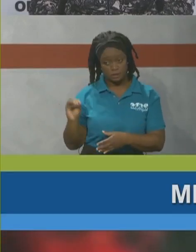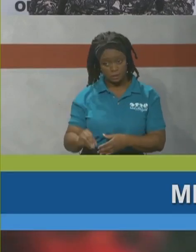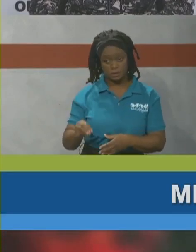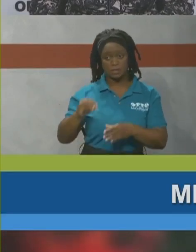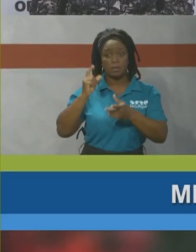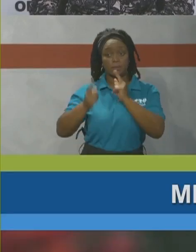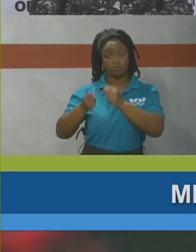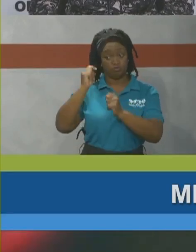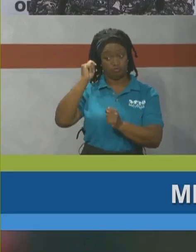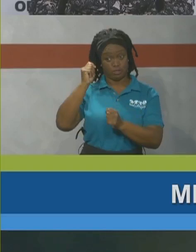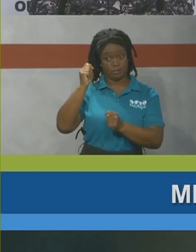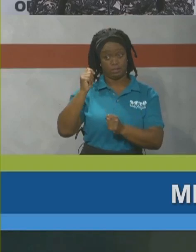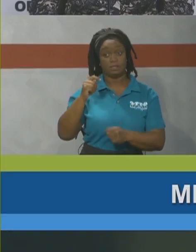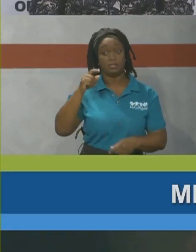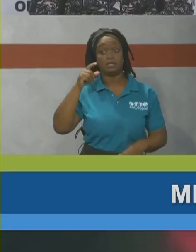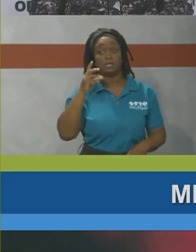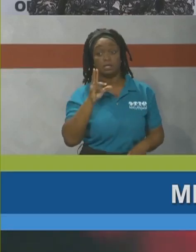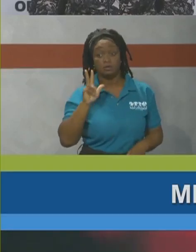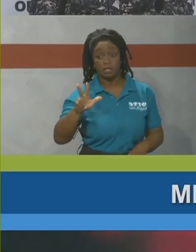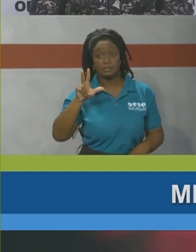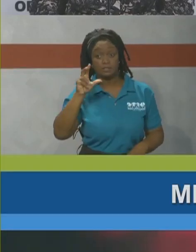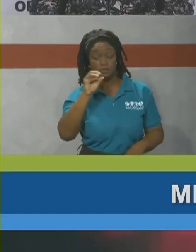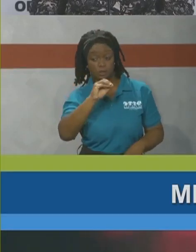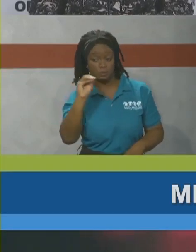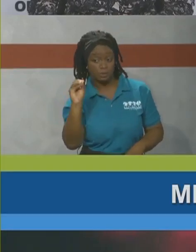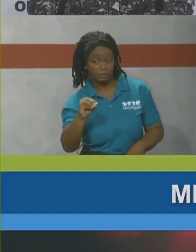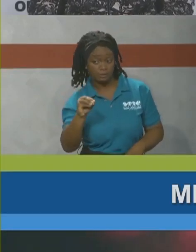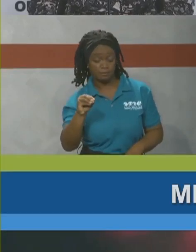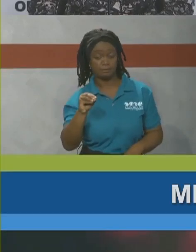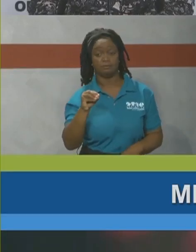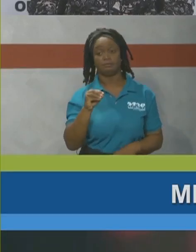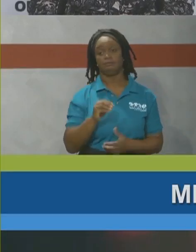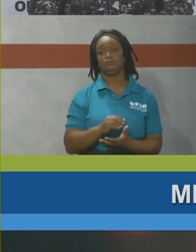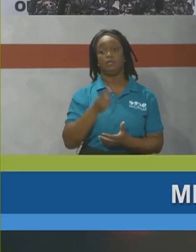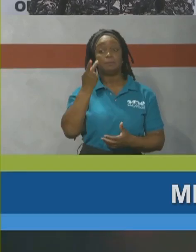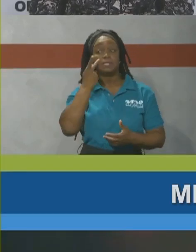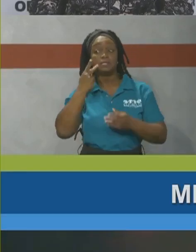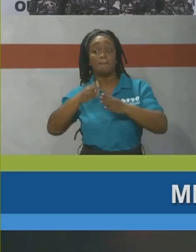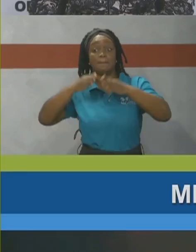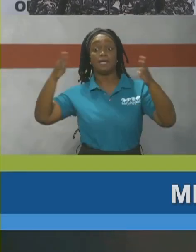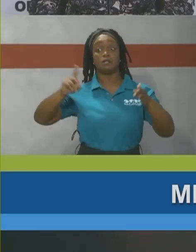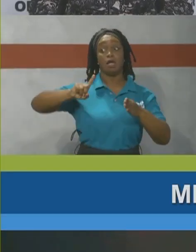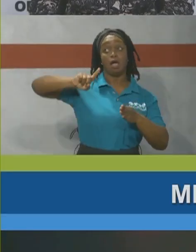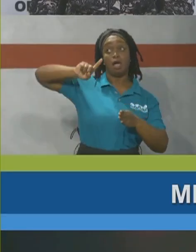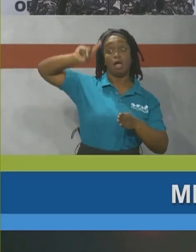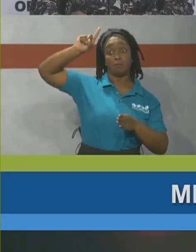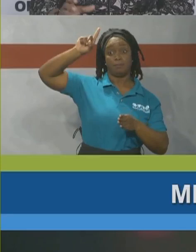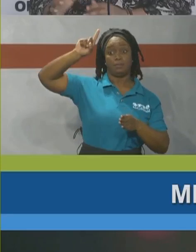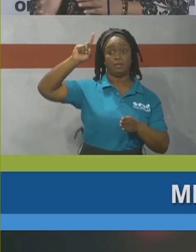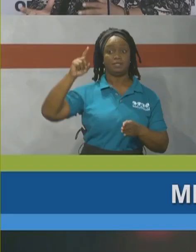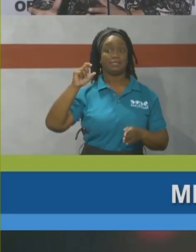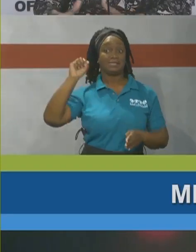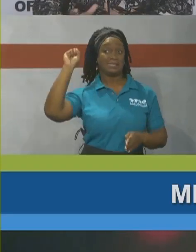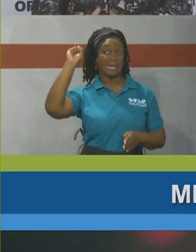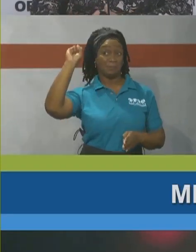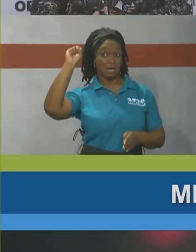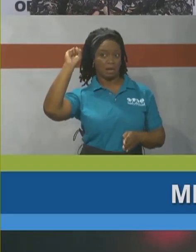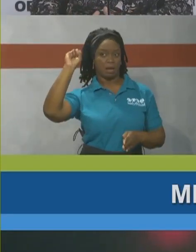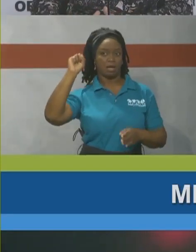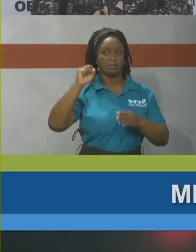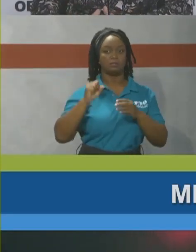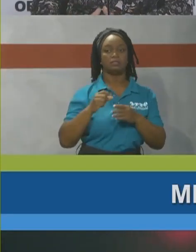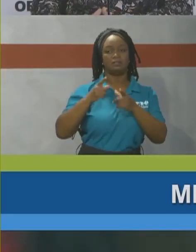is 0.3%. And of course, if you look at the big one on top, Singapore is less than 1%. So I've chosen a